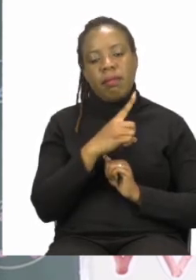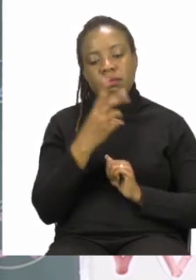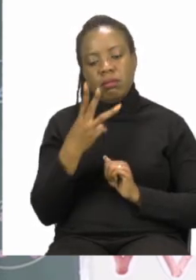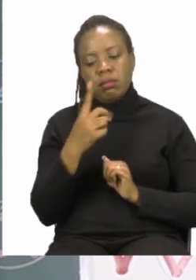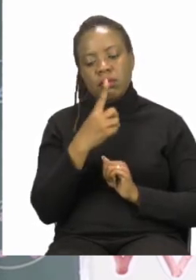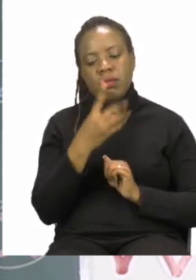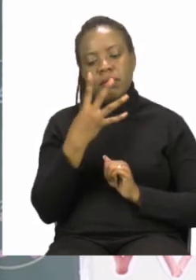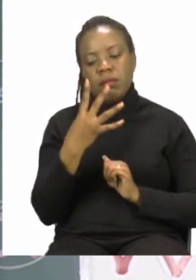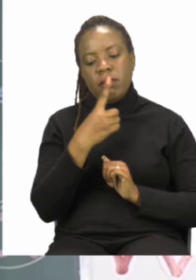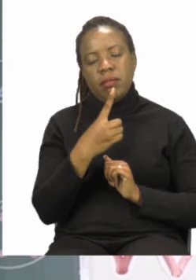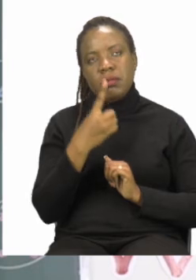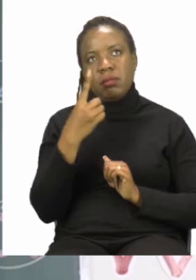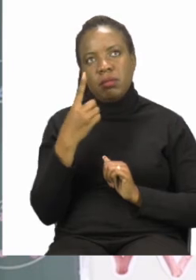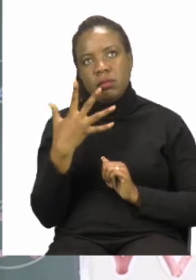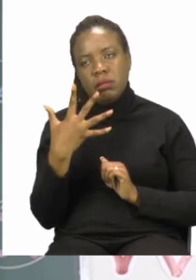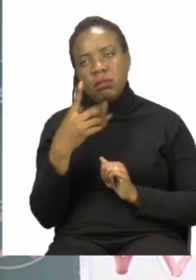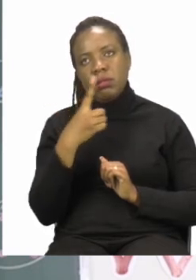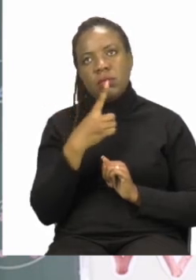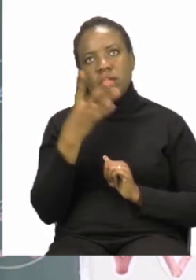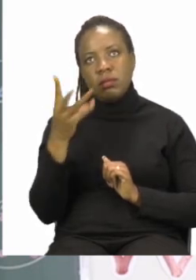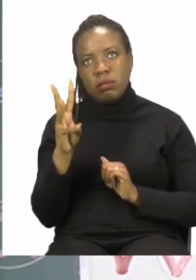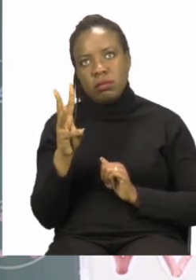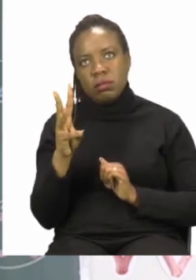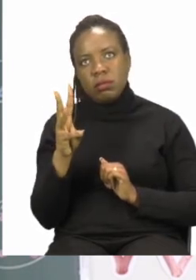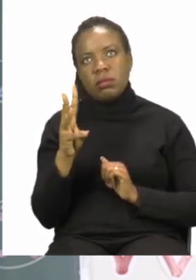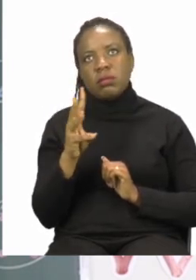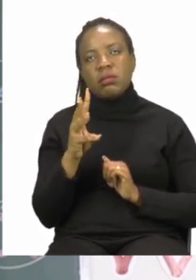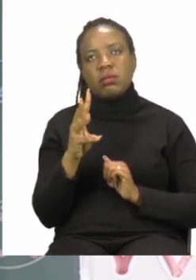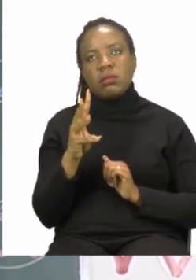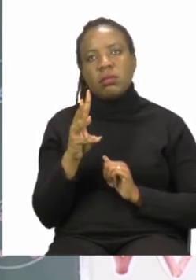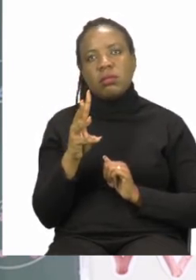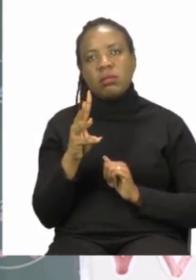13, 14, 15, 16,